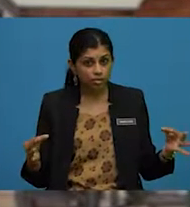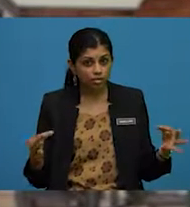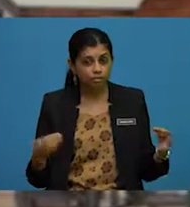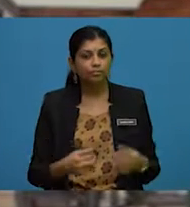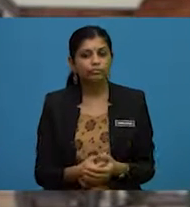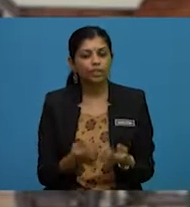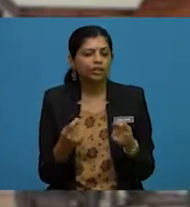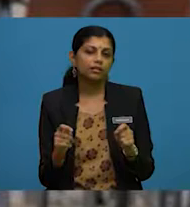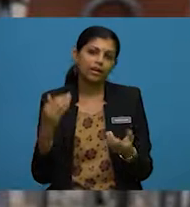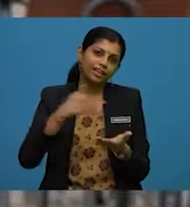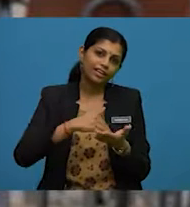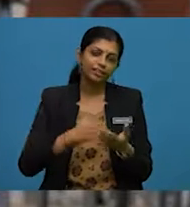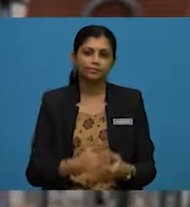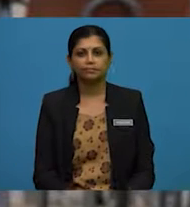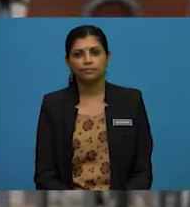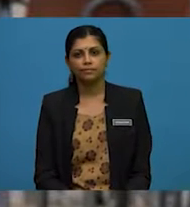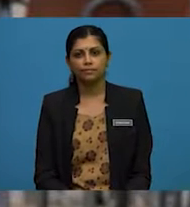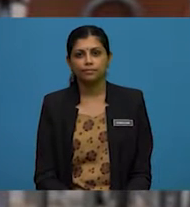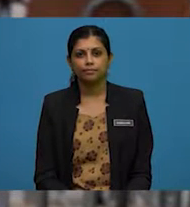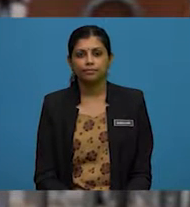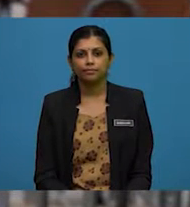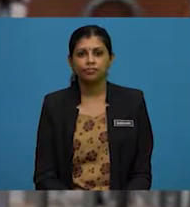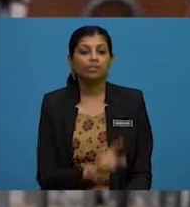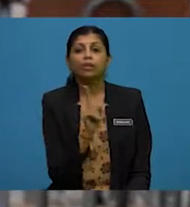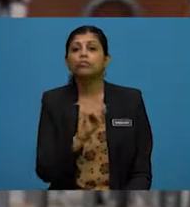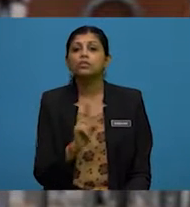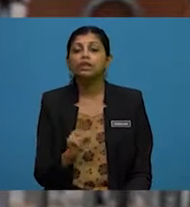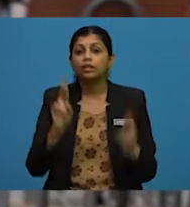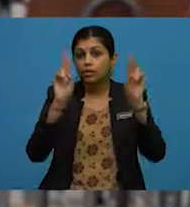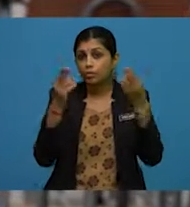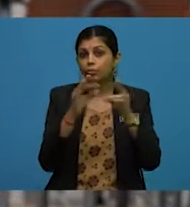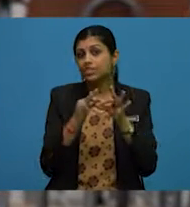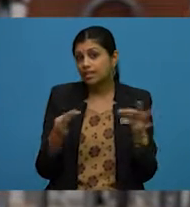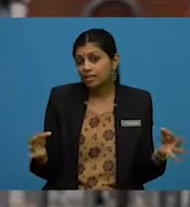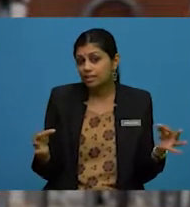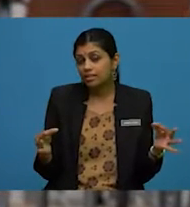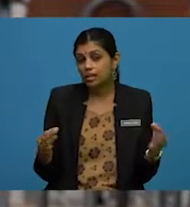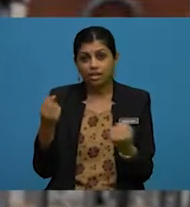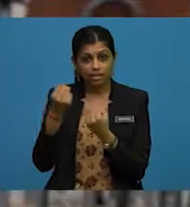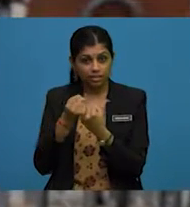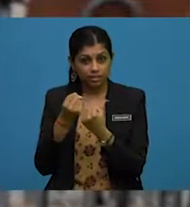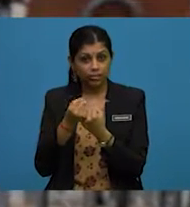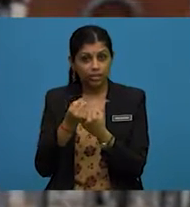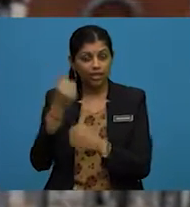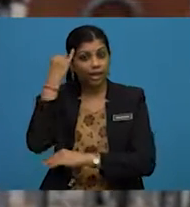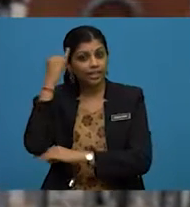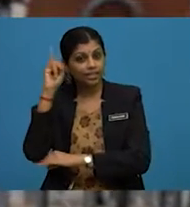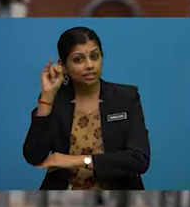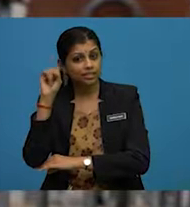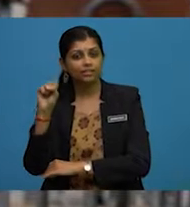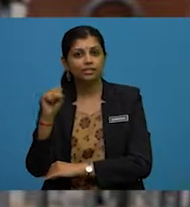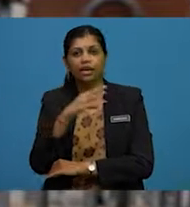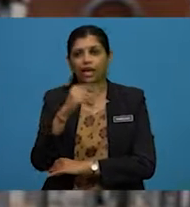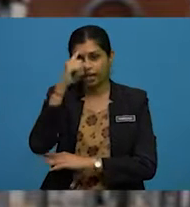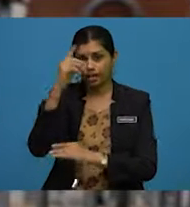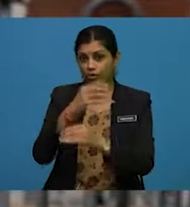Try again. Which are the topic sentence, supporting ideas, and